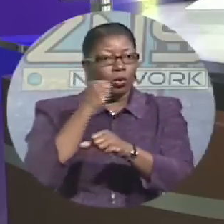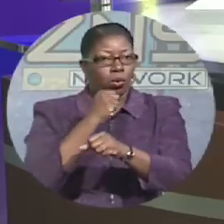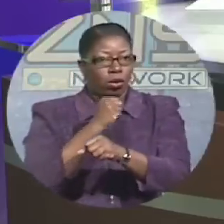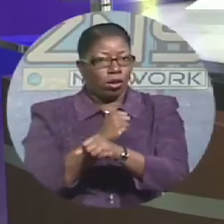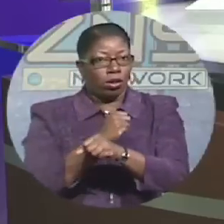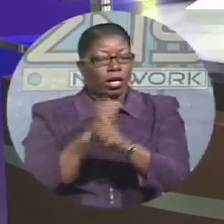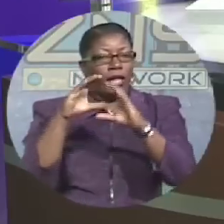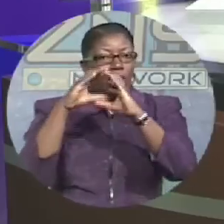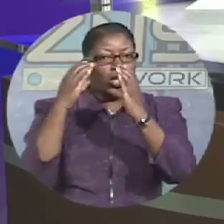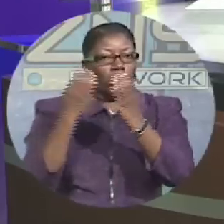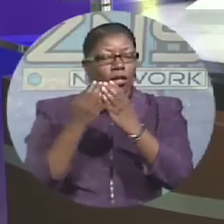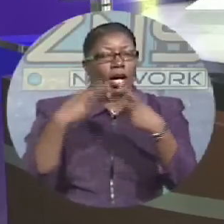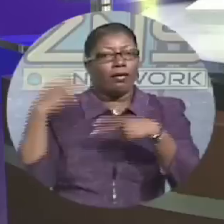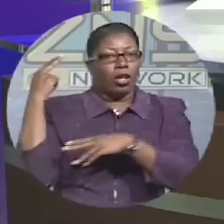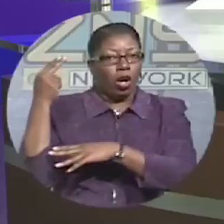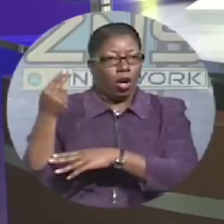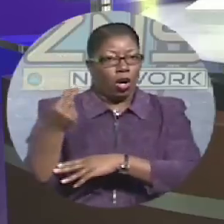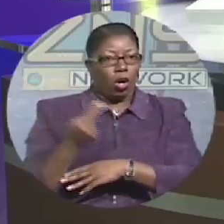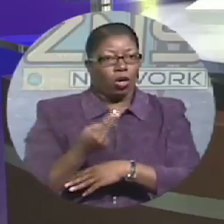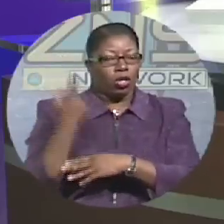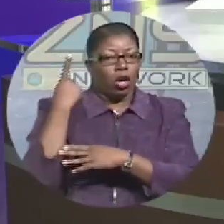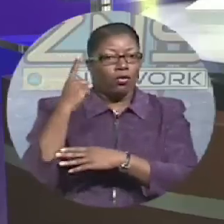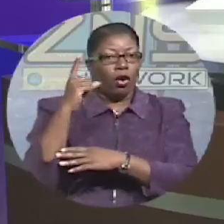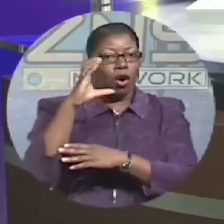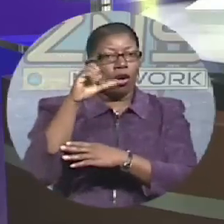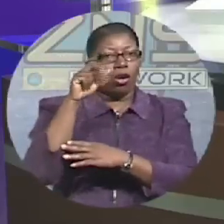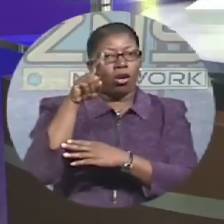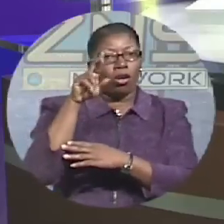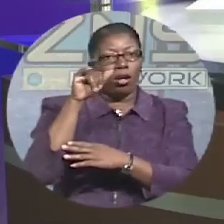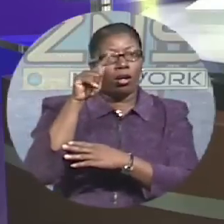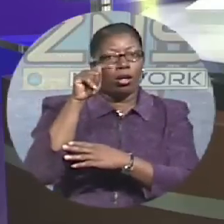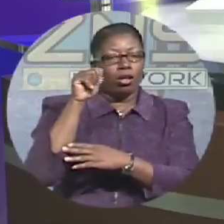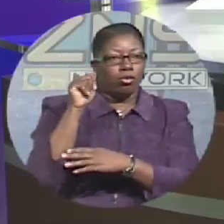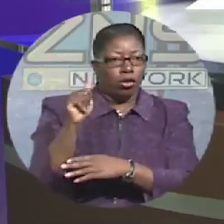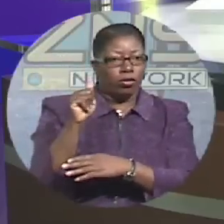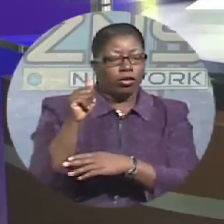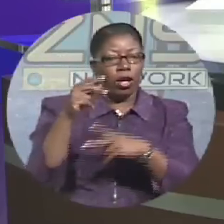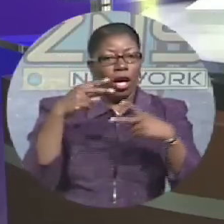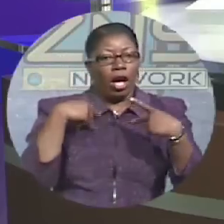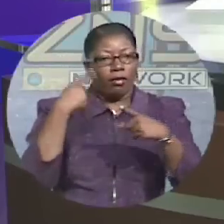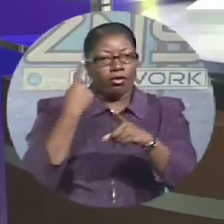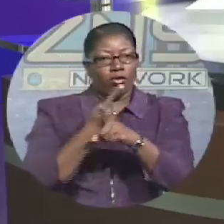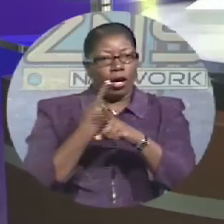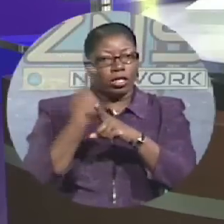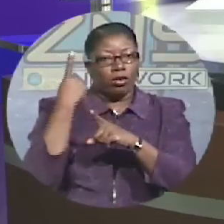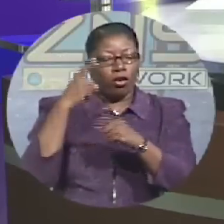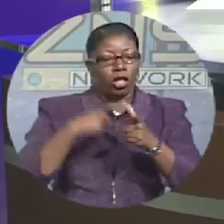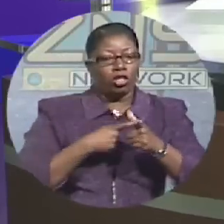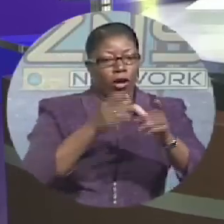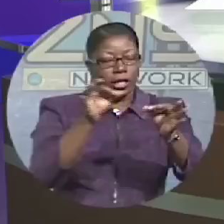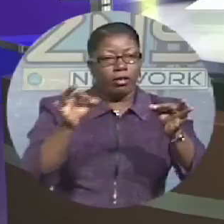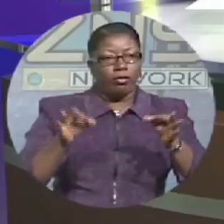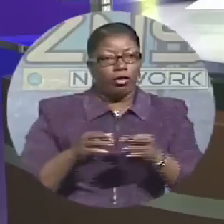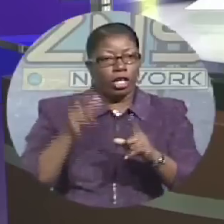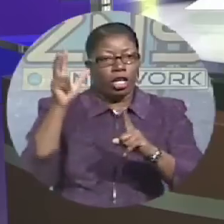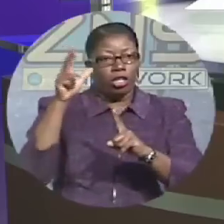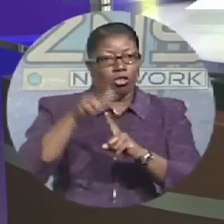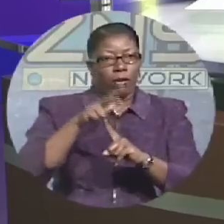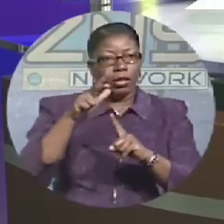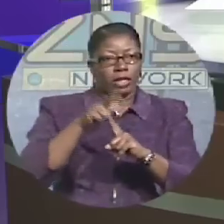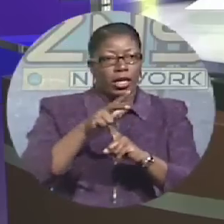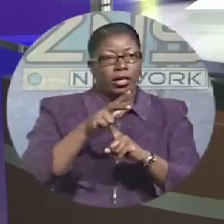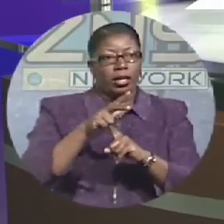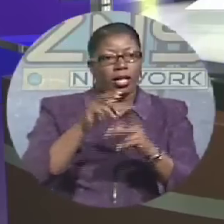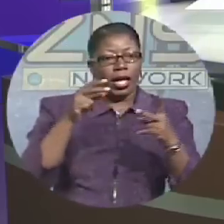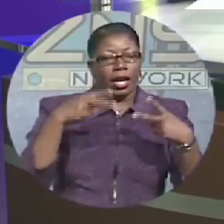the corporation, as the host broadcaster for CARIFTA 2013, has exclusive rights for the track and field championship, which is